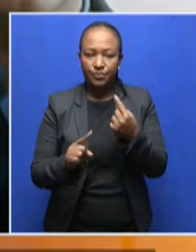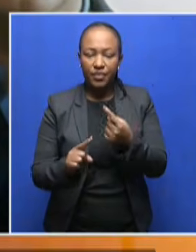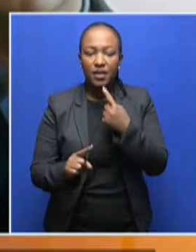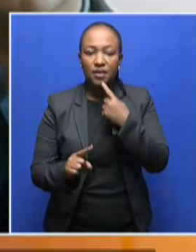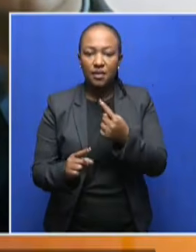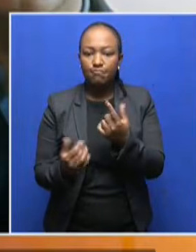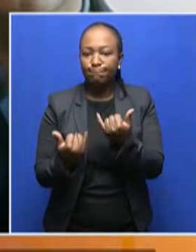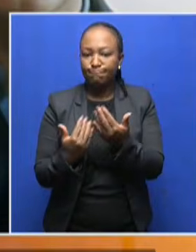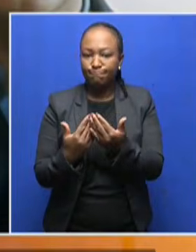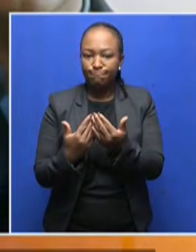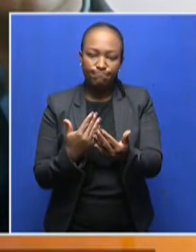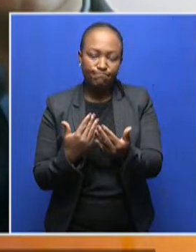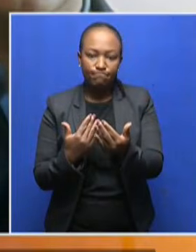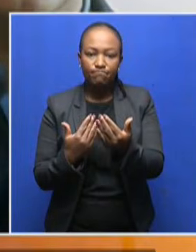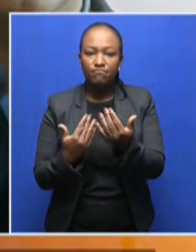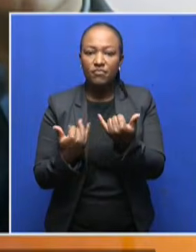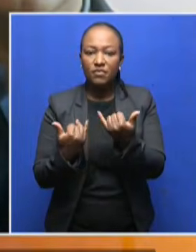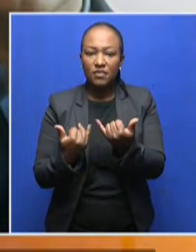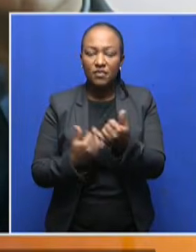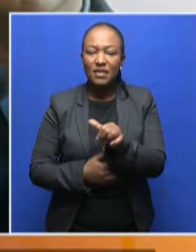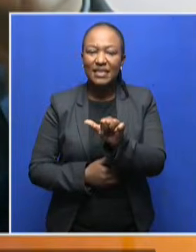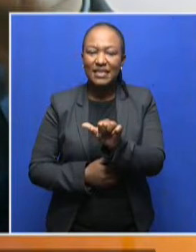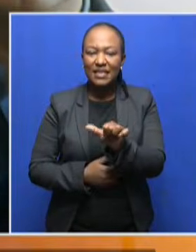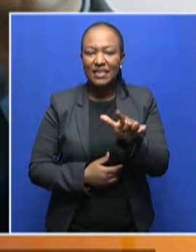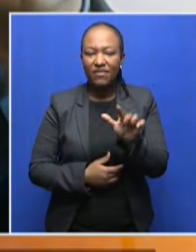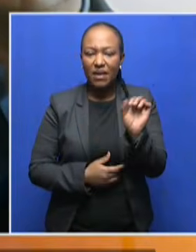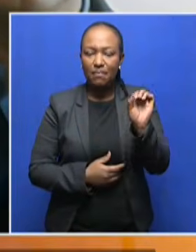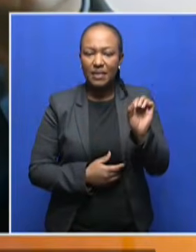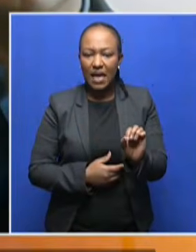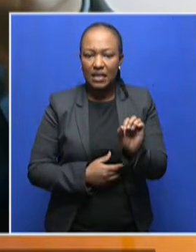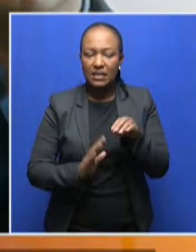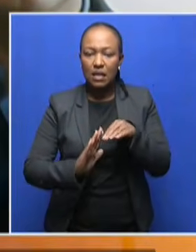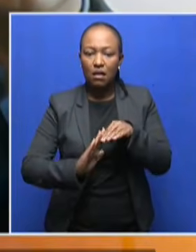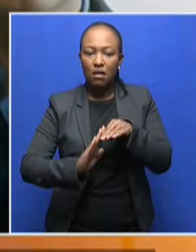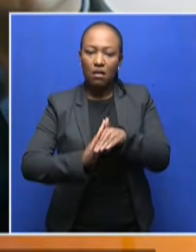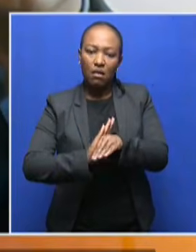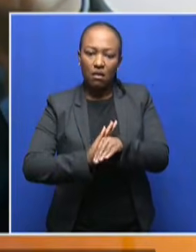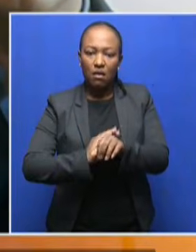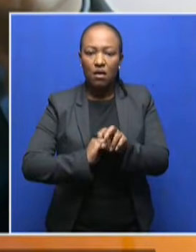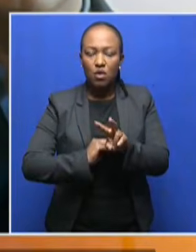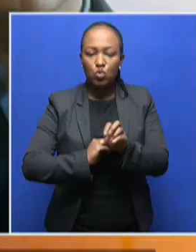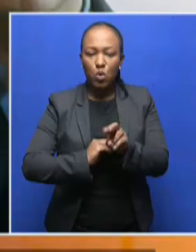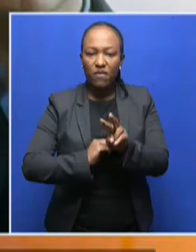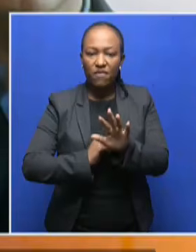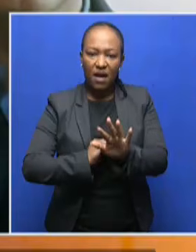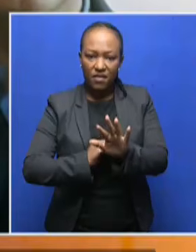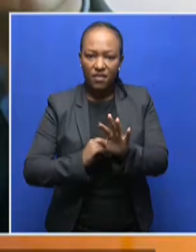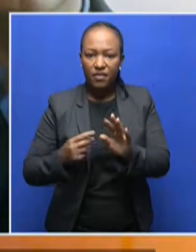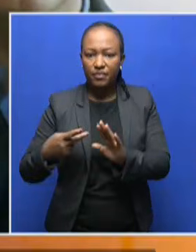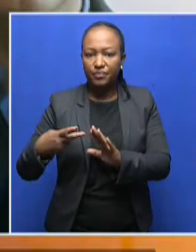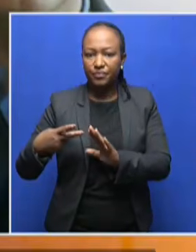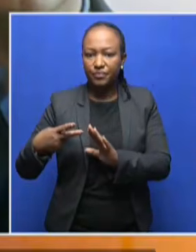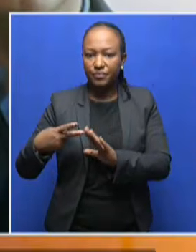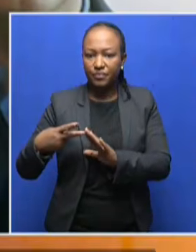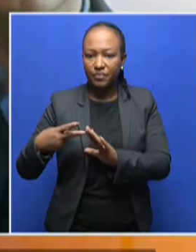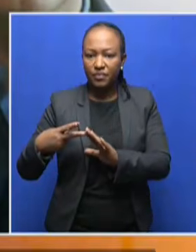dose coverage dropped from 67% in 2025 and plummeted to